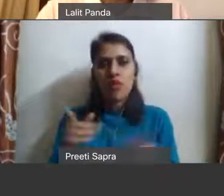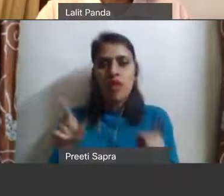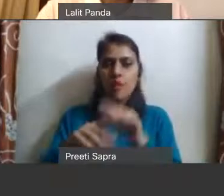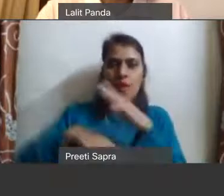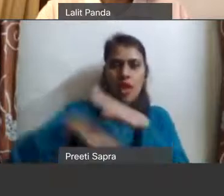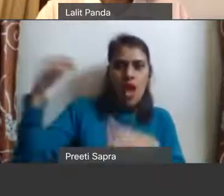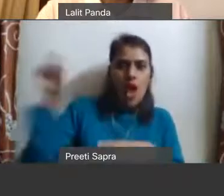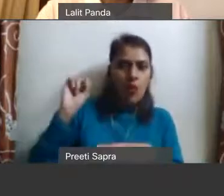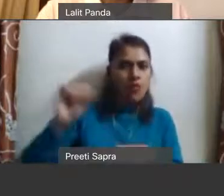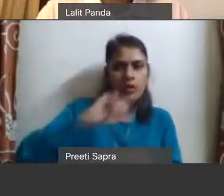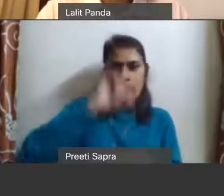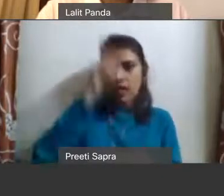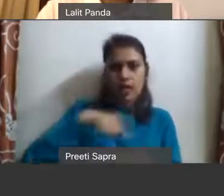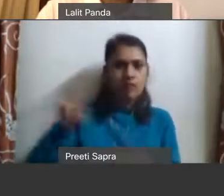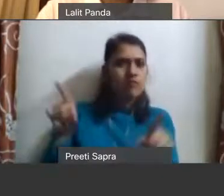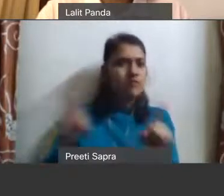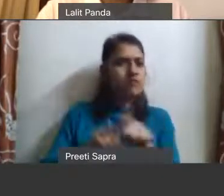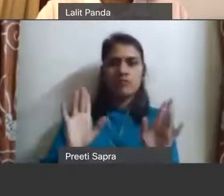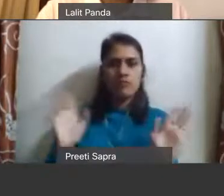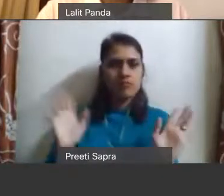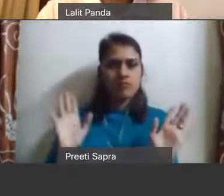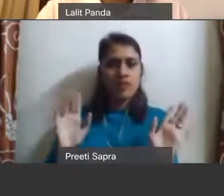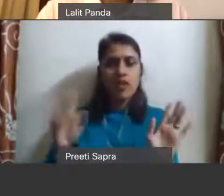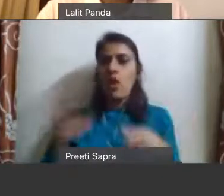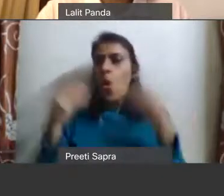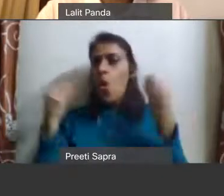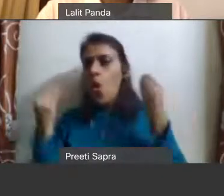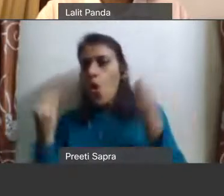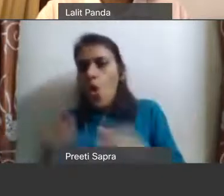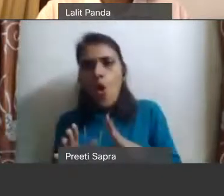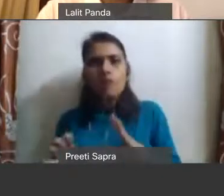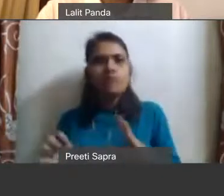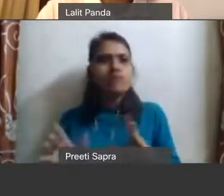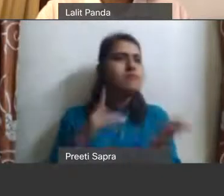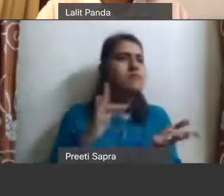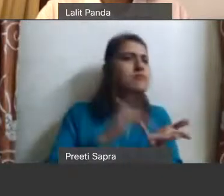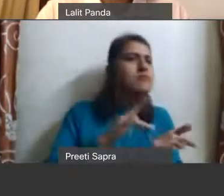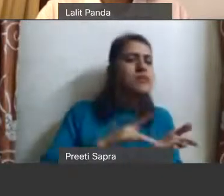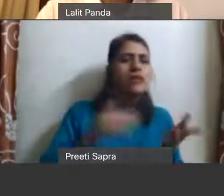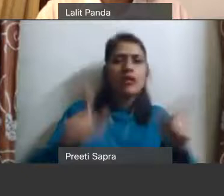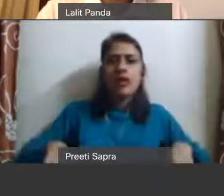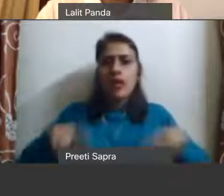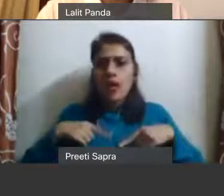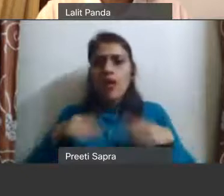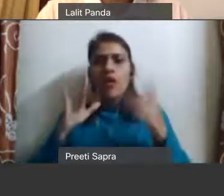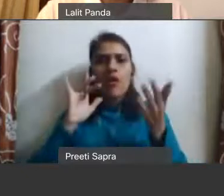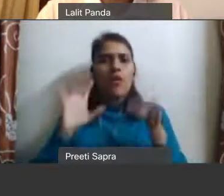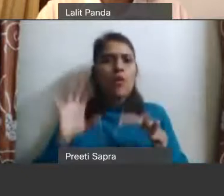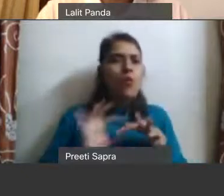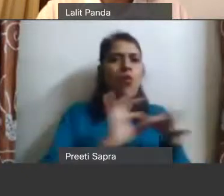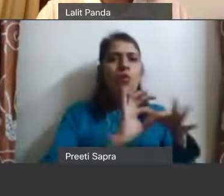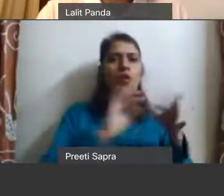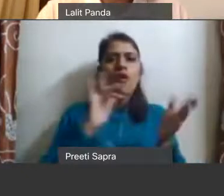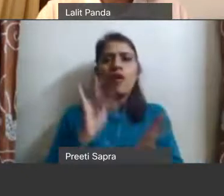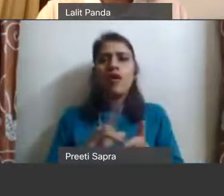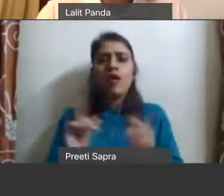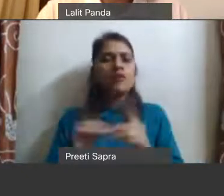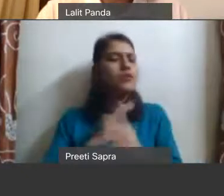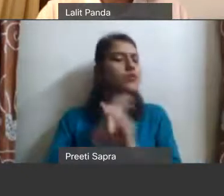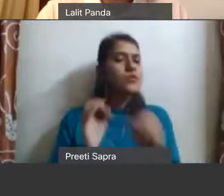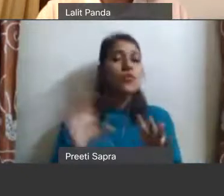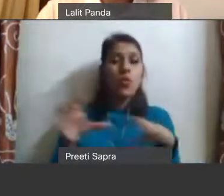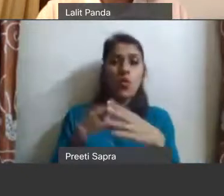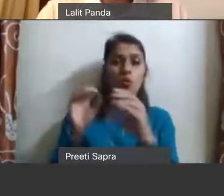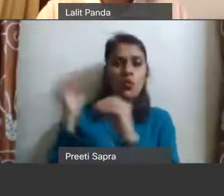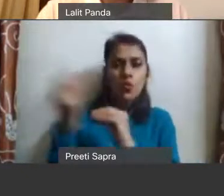outside the nation itself. They are vulnerable to arbitrary state action. Now imagine a world where certain communities or